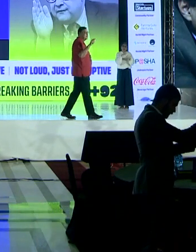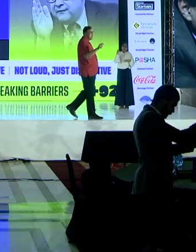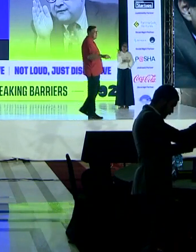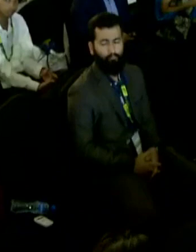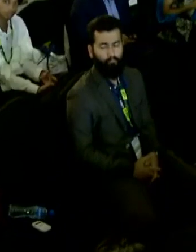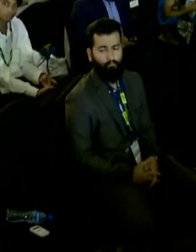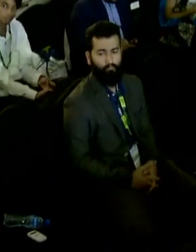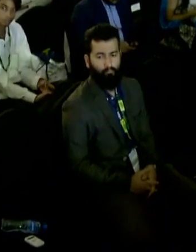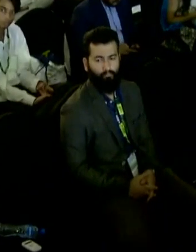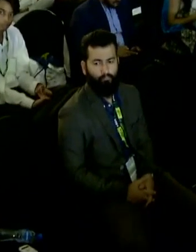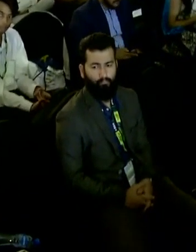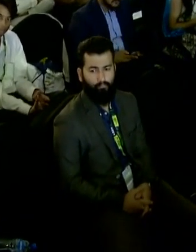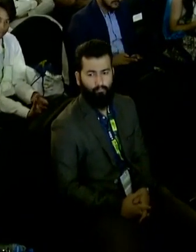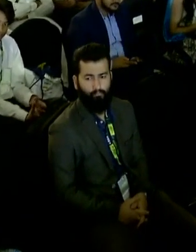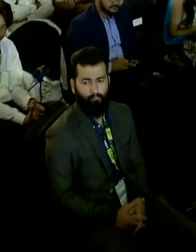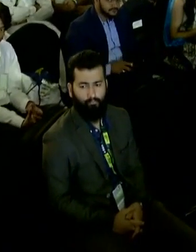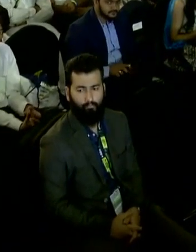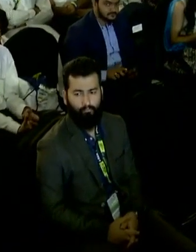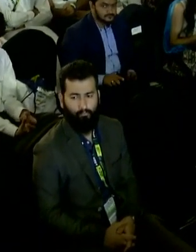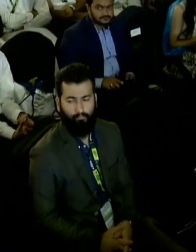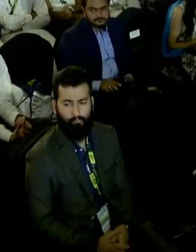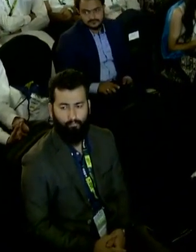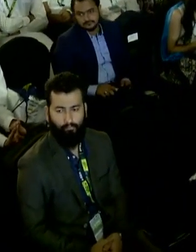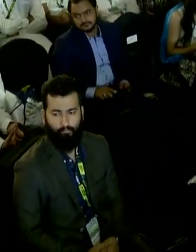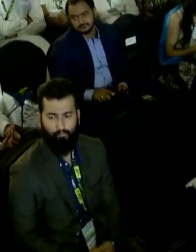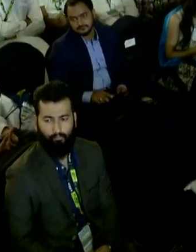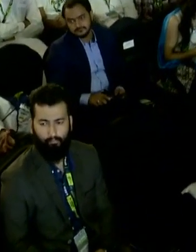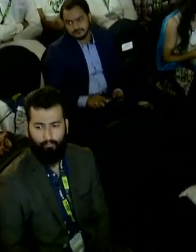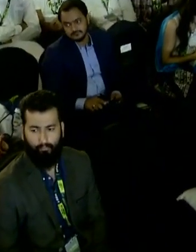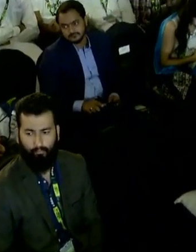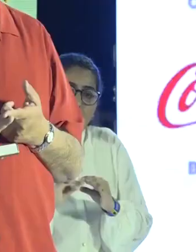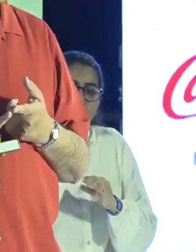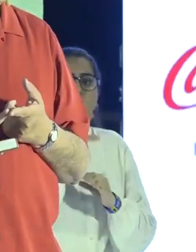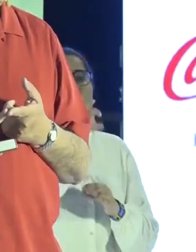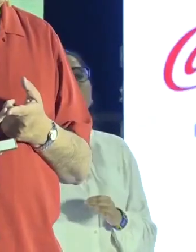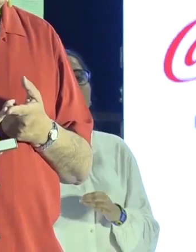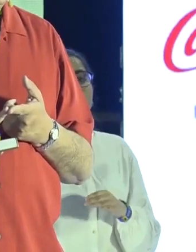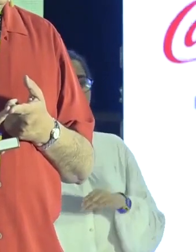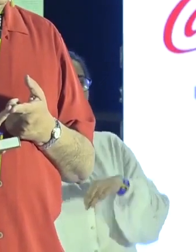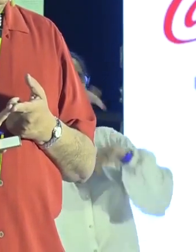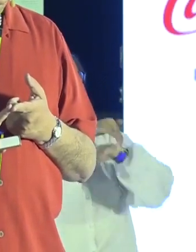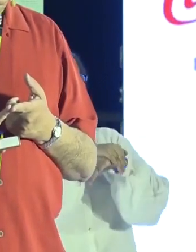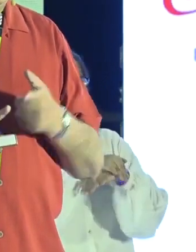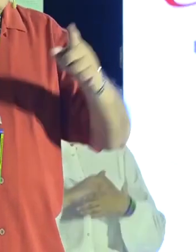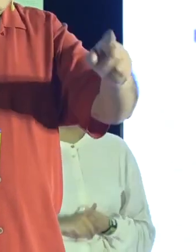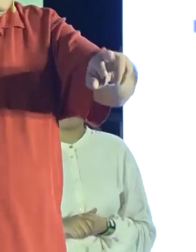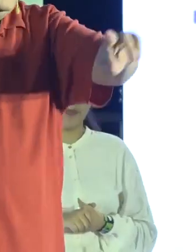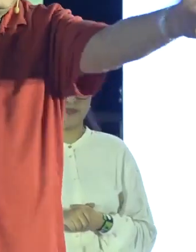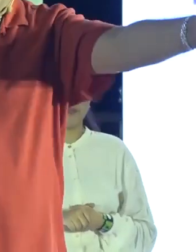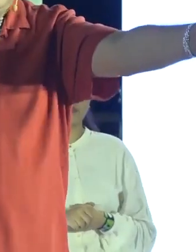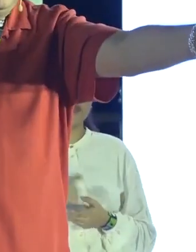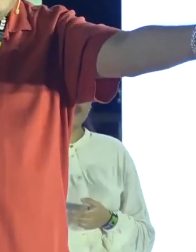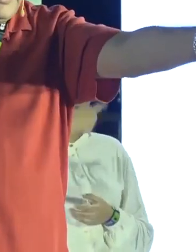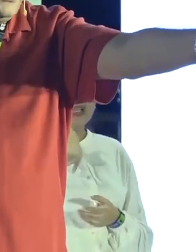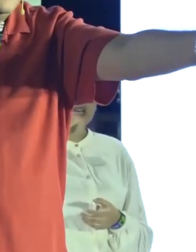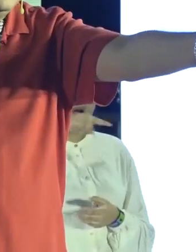and 2045 will essentially be determined, the results will be determined by first-time voters. Now, you can do this